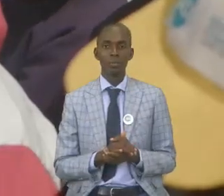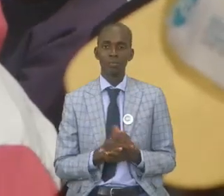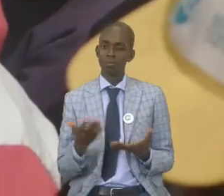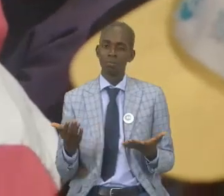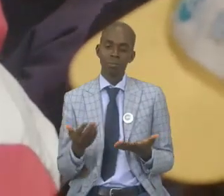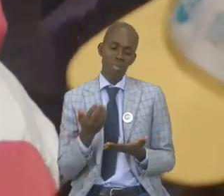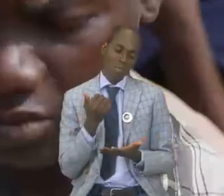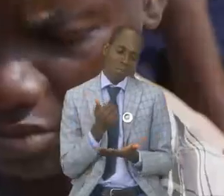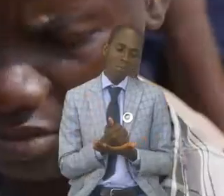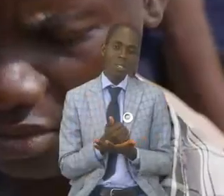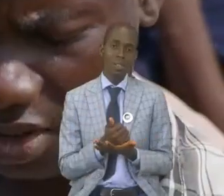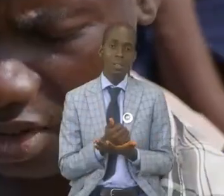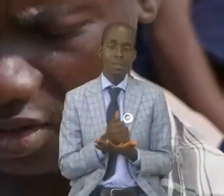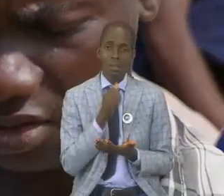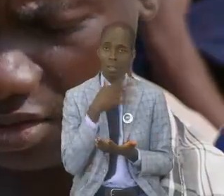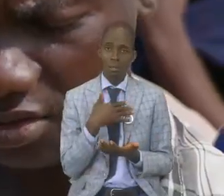Amen.